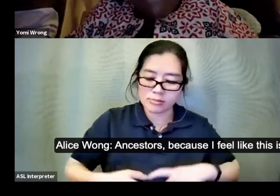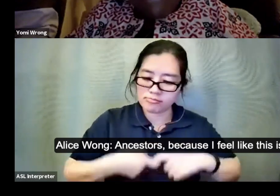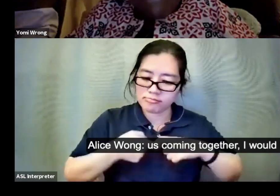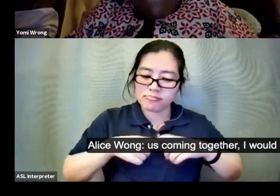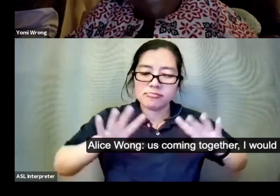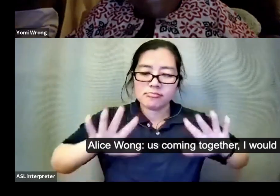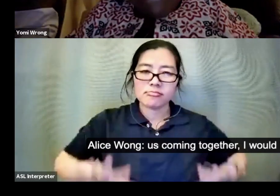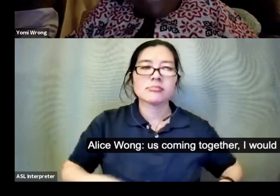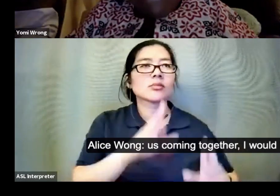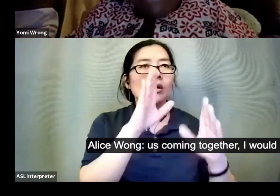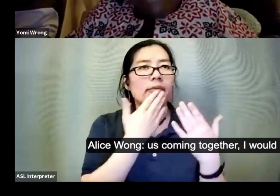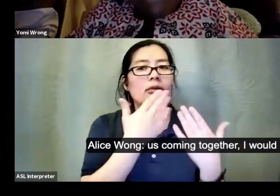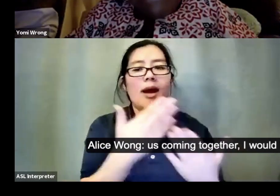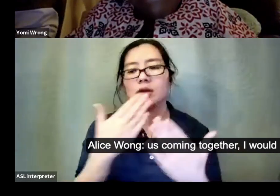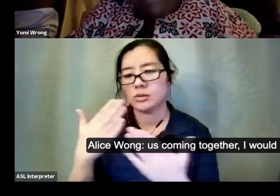us coming together.